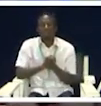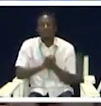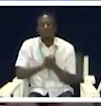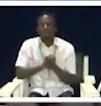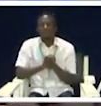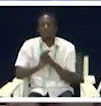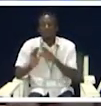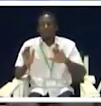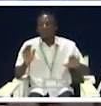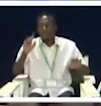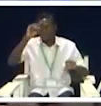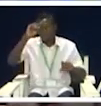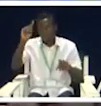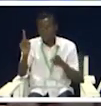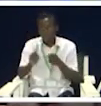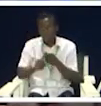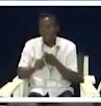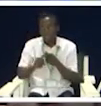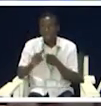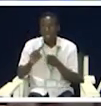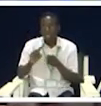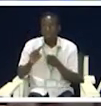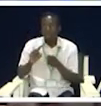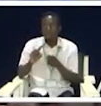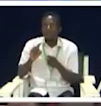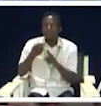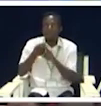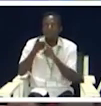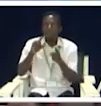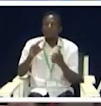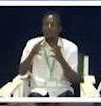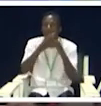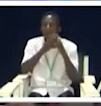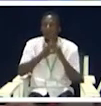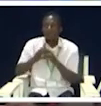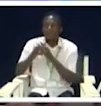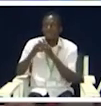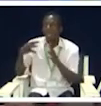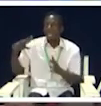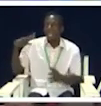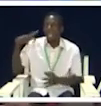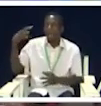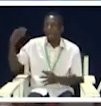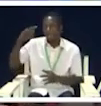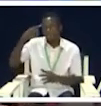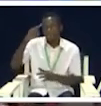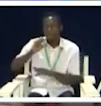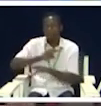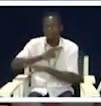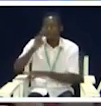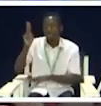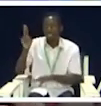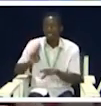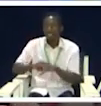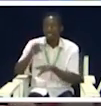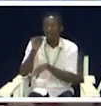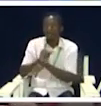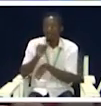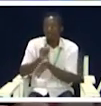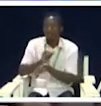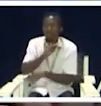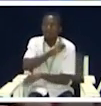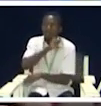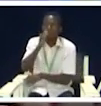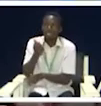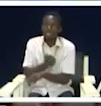Brother Seth Oye from United States of America, he applied for his National Interest Waiver Employment